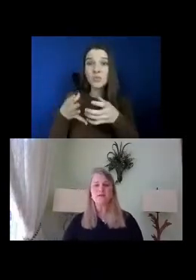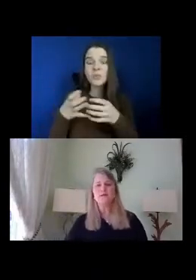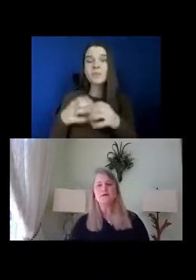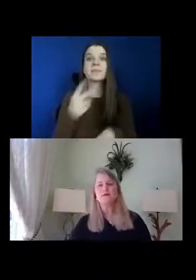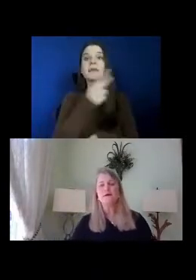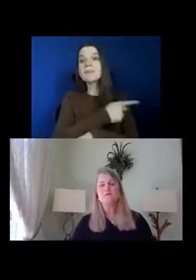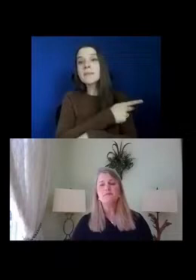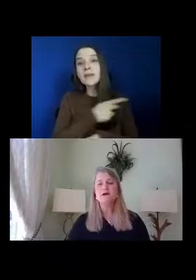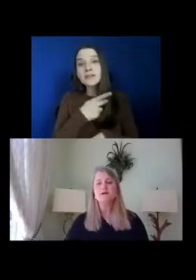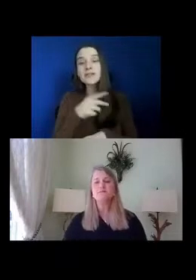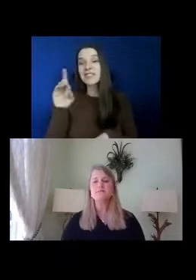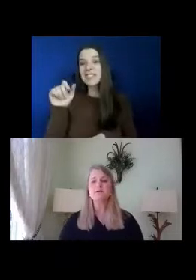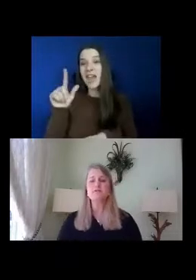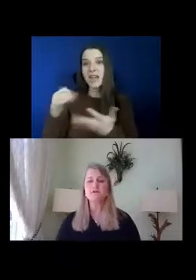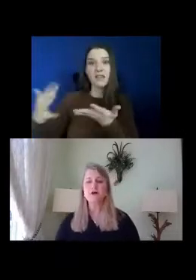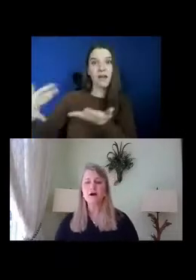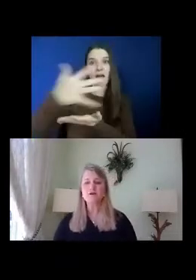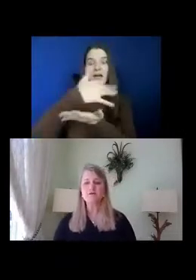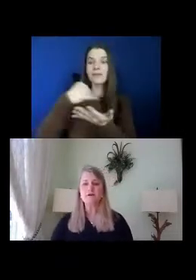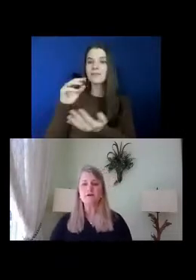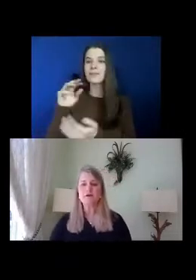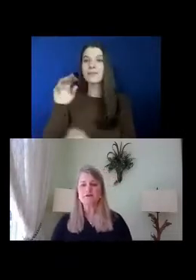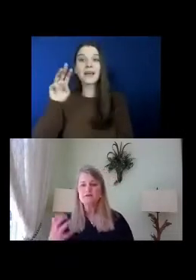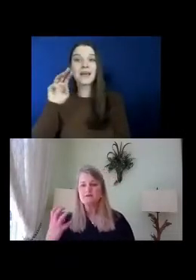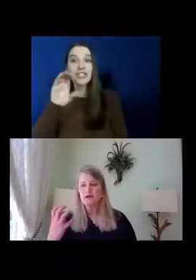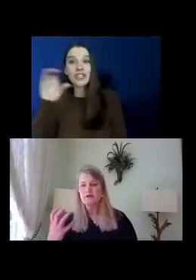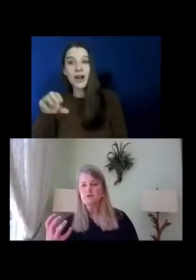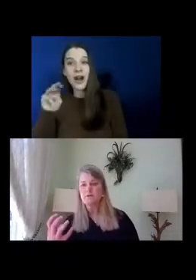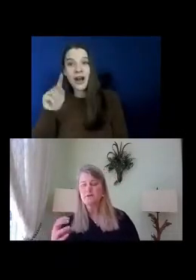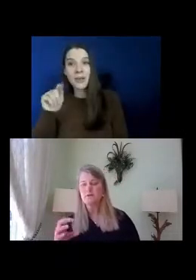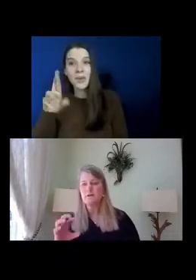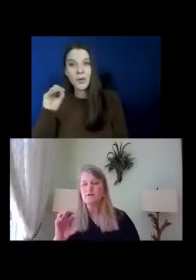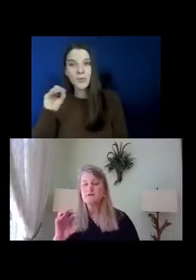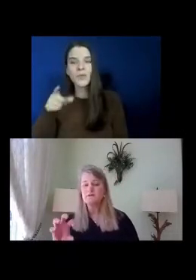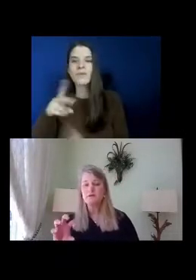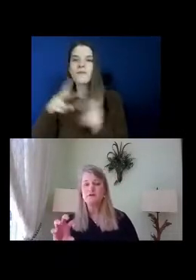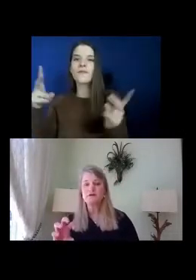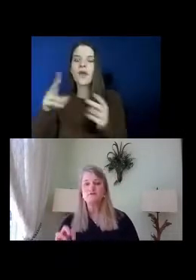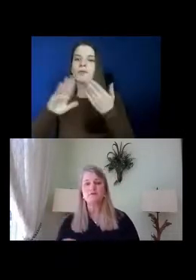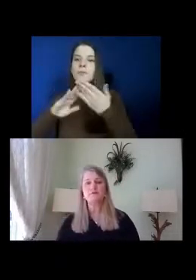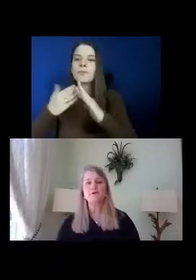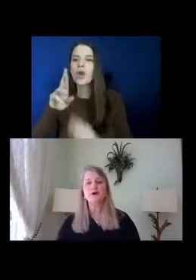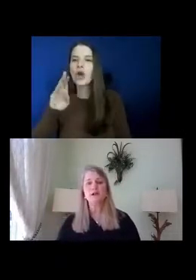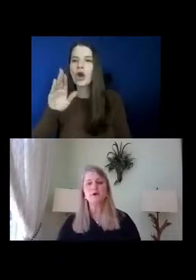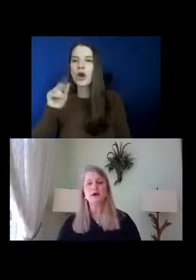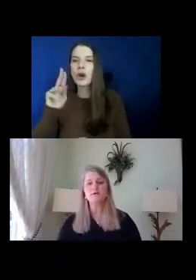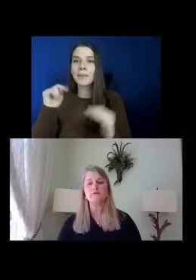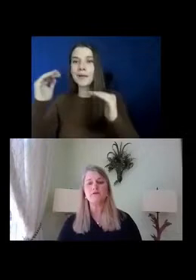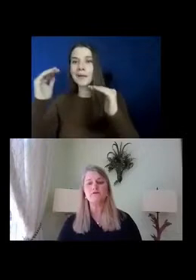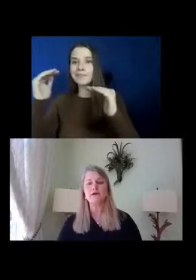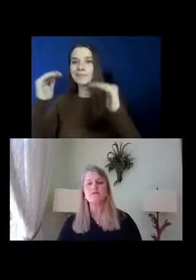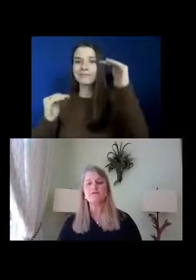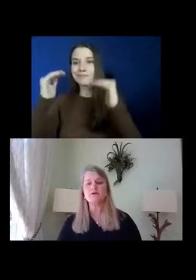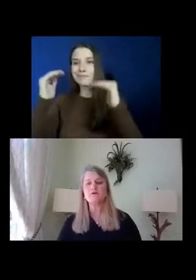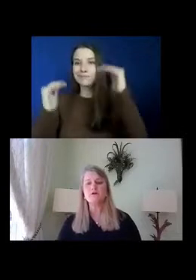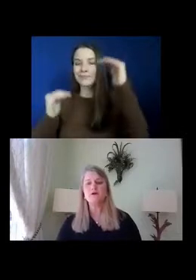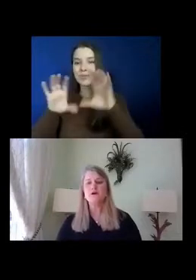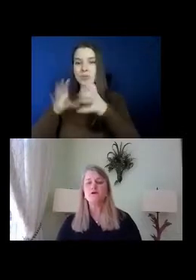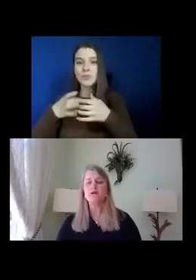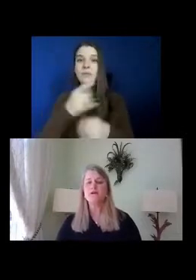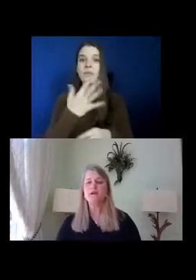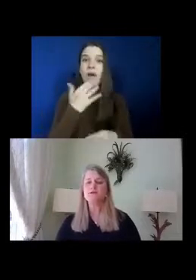and data, because the Metro Chicago area gets us that urban disparate group. Colorado and New